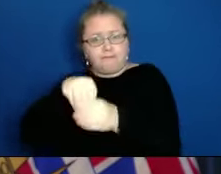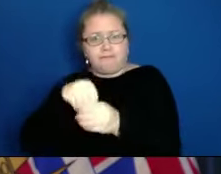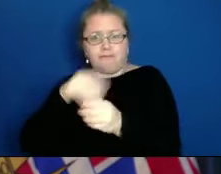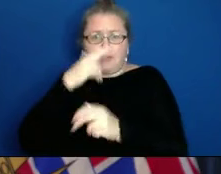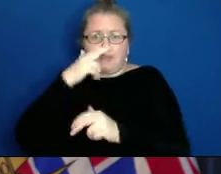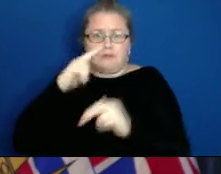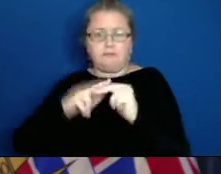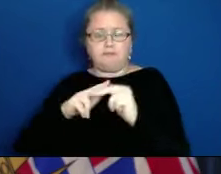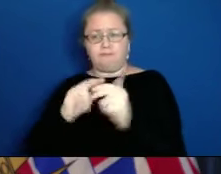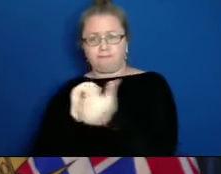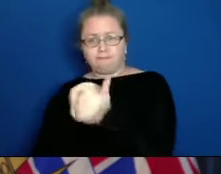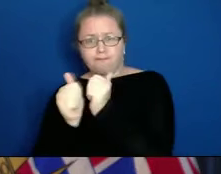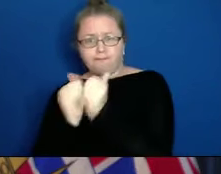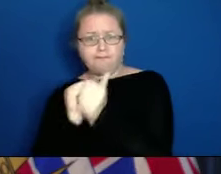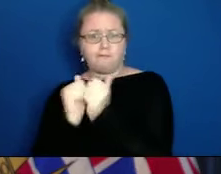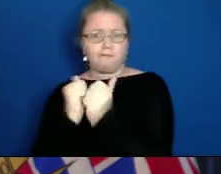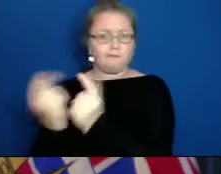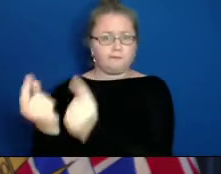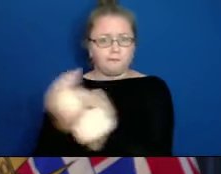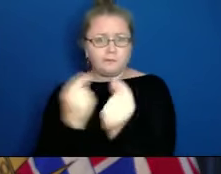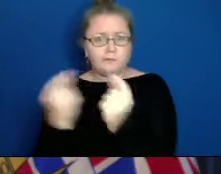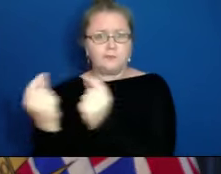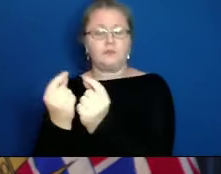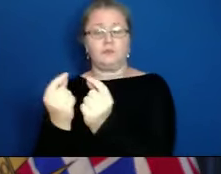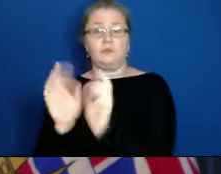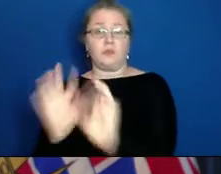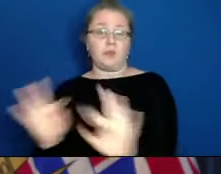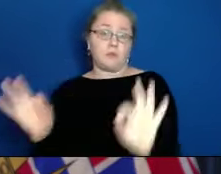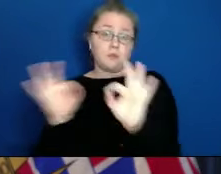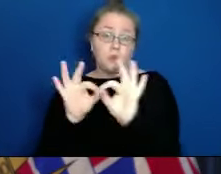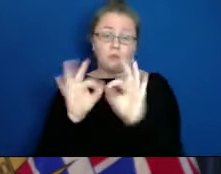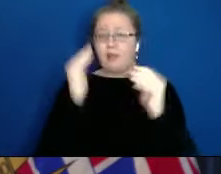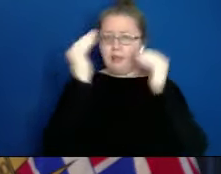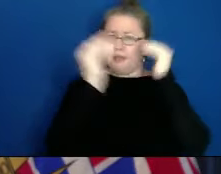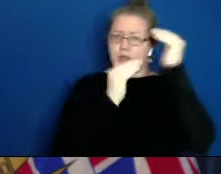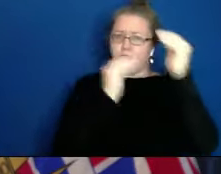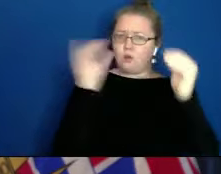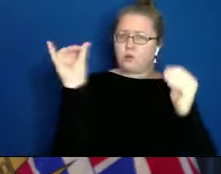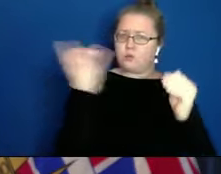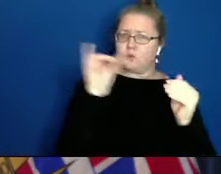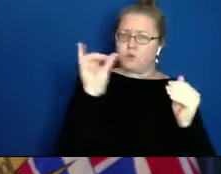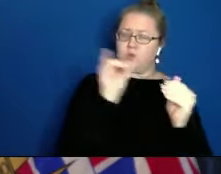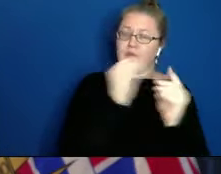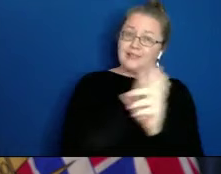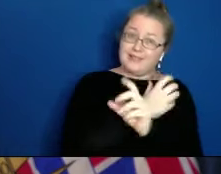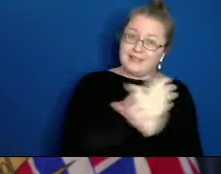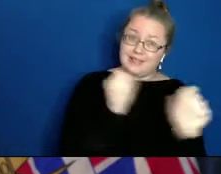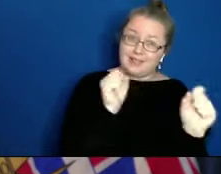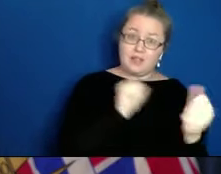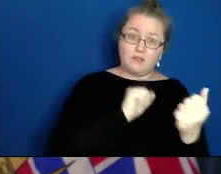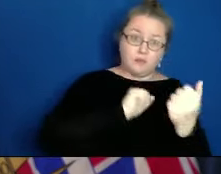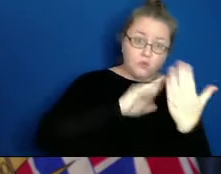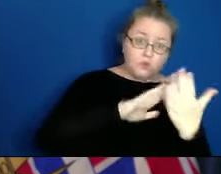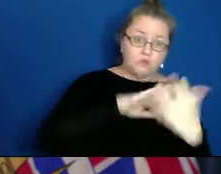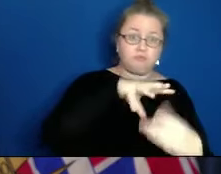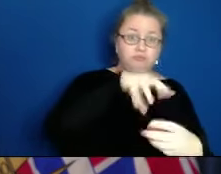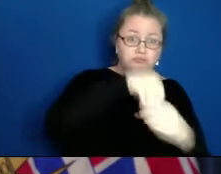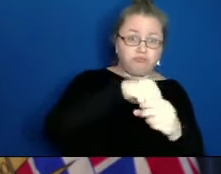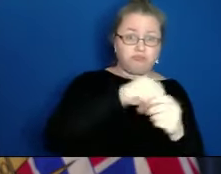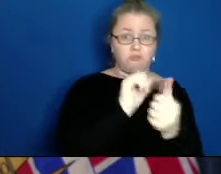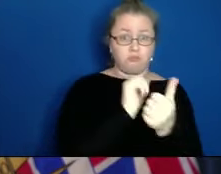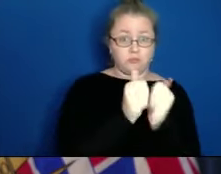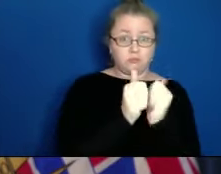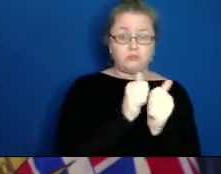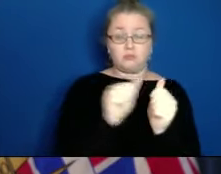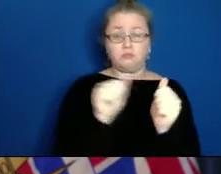have the opportunities to engage in these sporting activities in a safe way during this pandemic. So what we